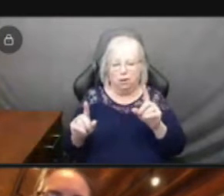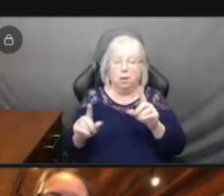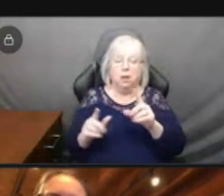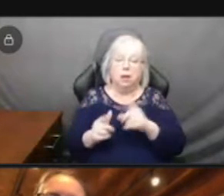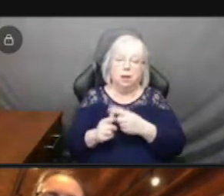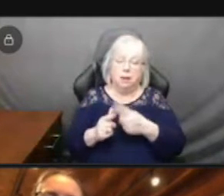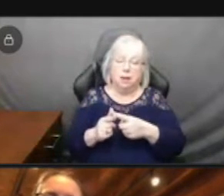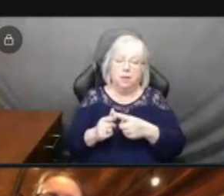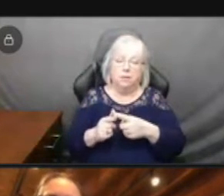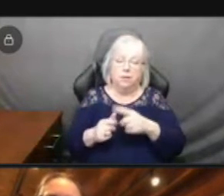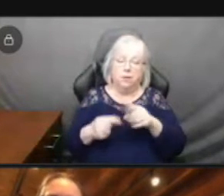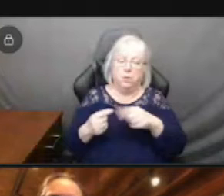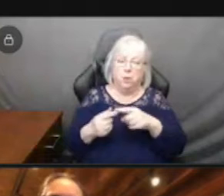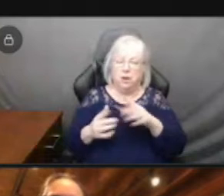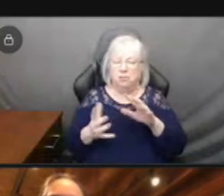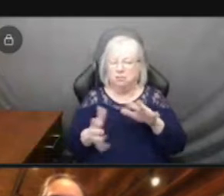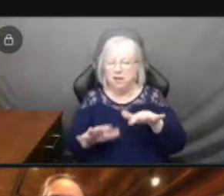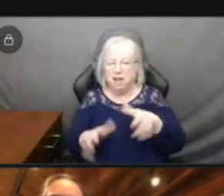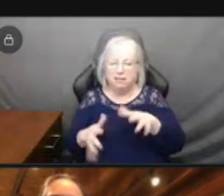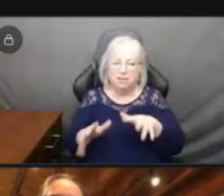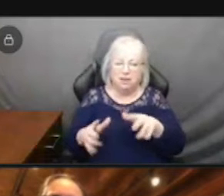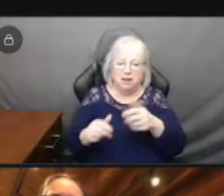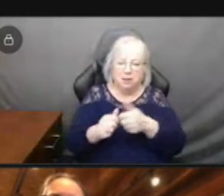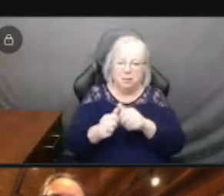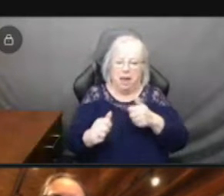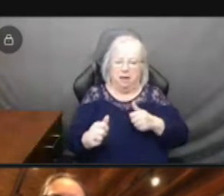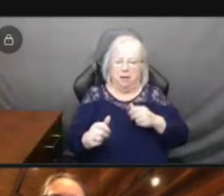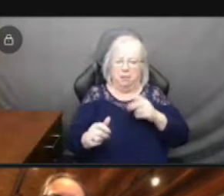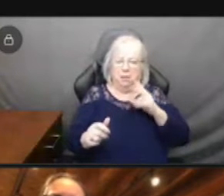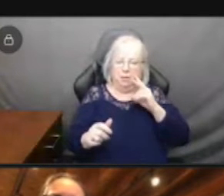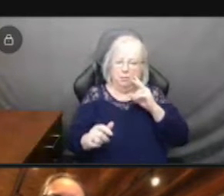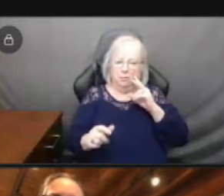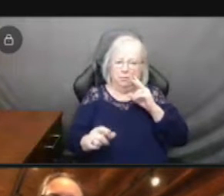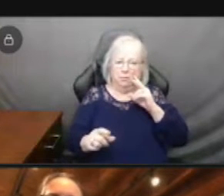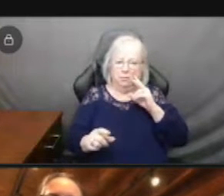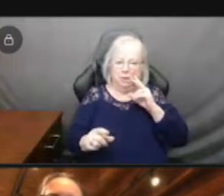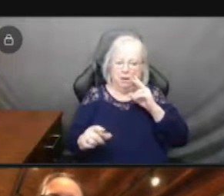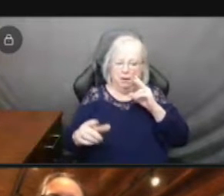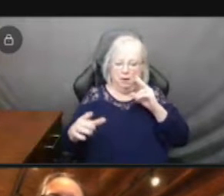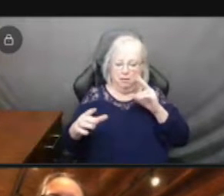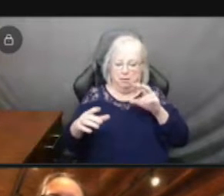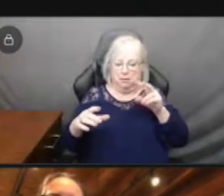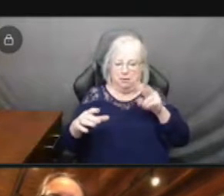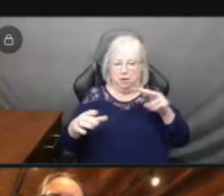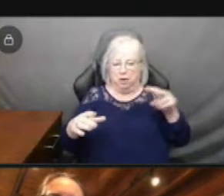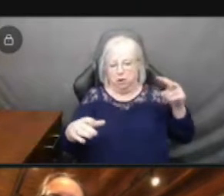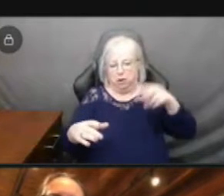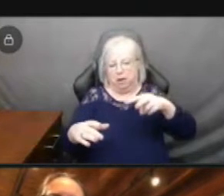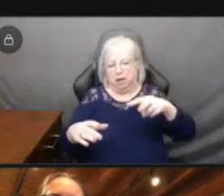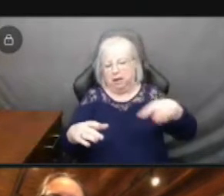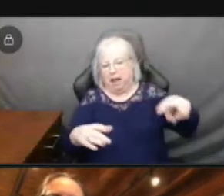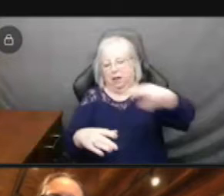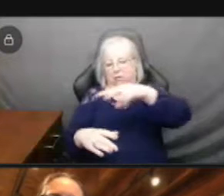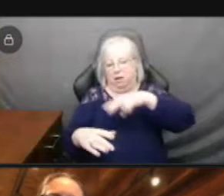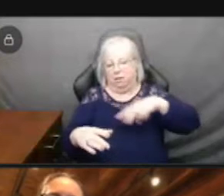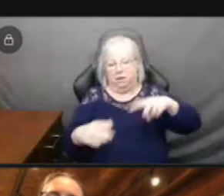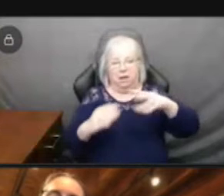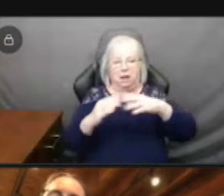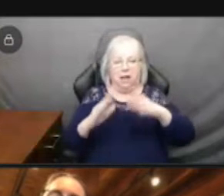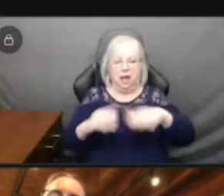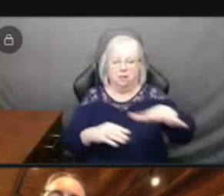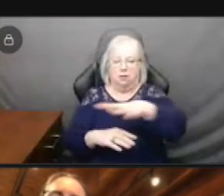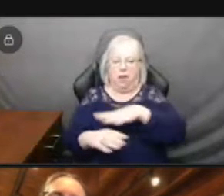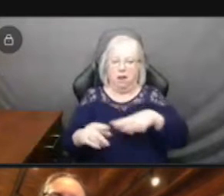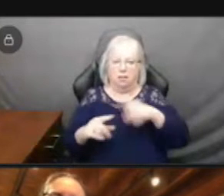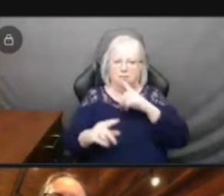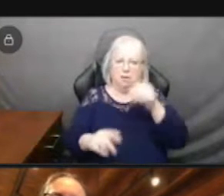then when you kind of back up and look at it in total with the houses that are around it, it's